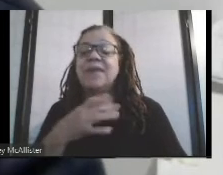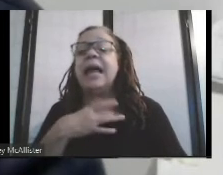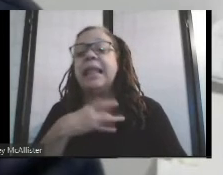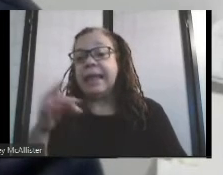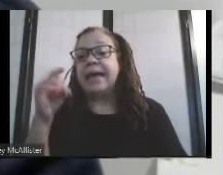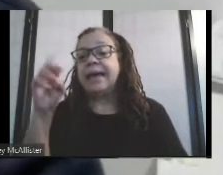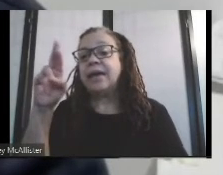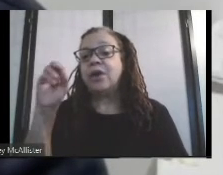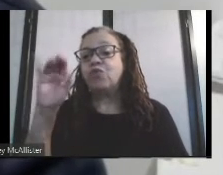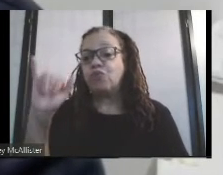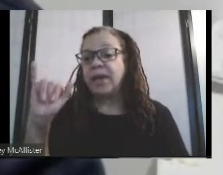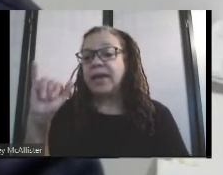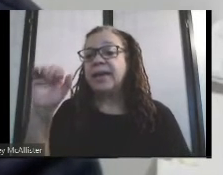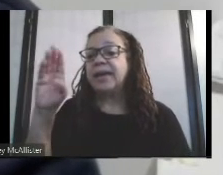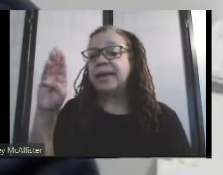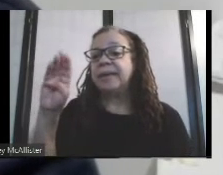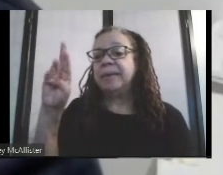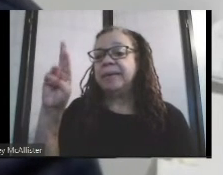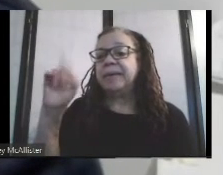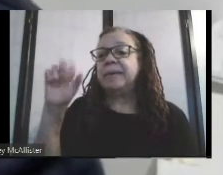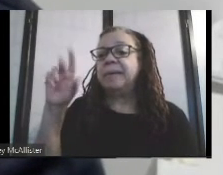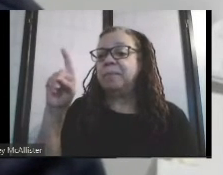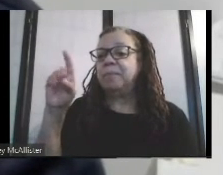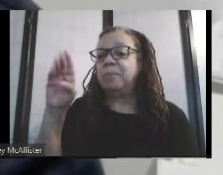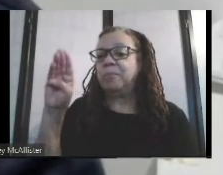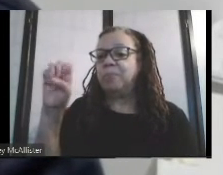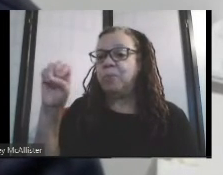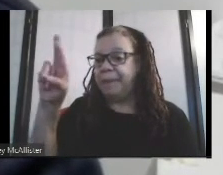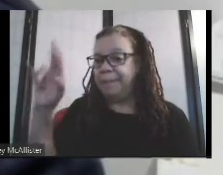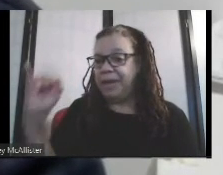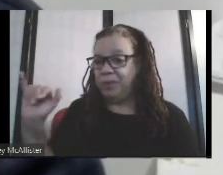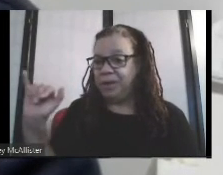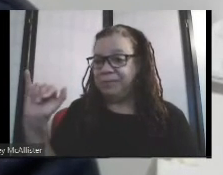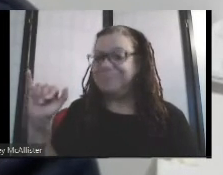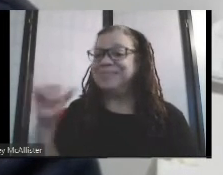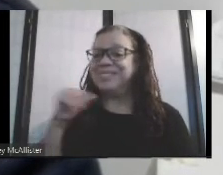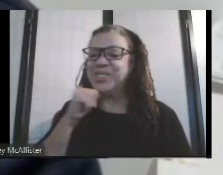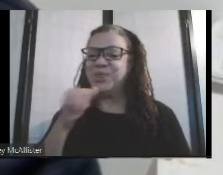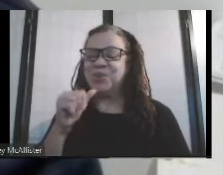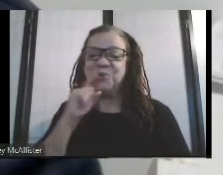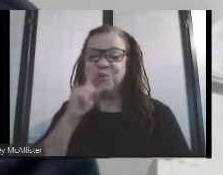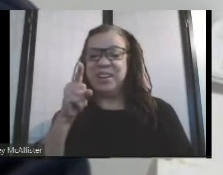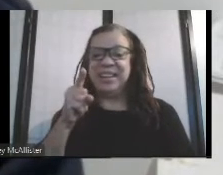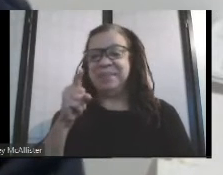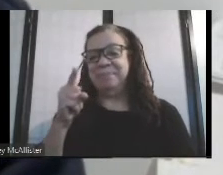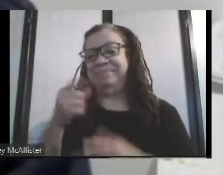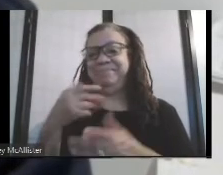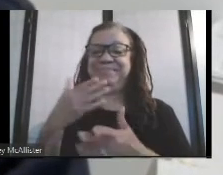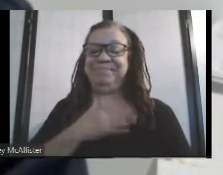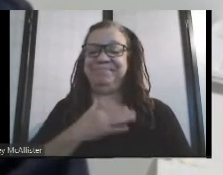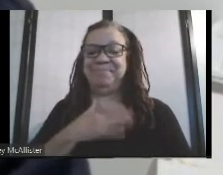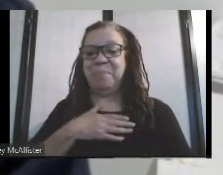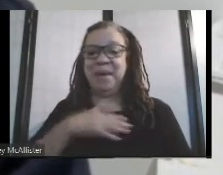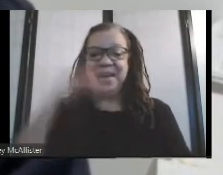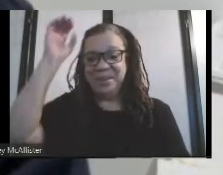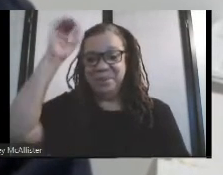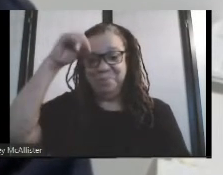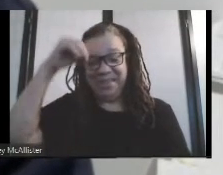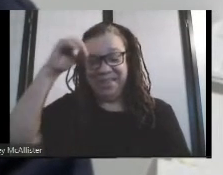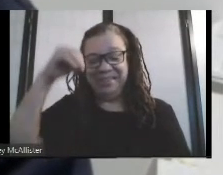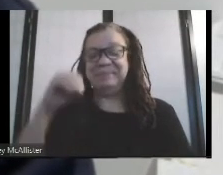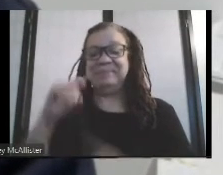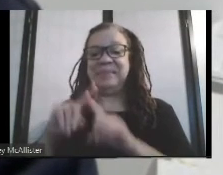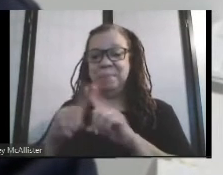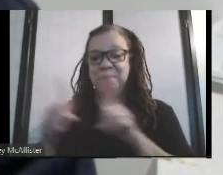huge fan of Ray Bradbury. So certainly there was a biased attraction, if you will, to this